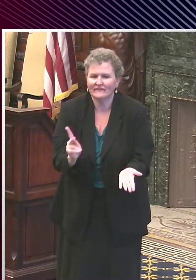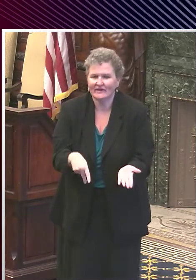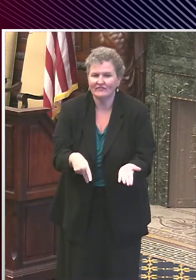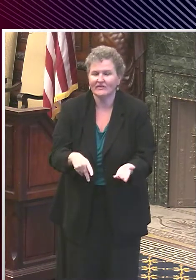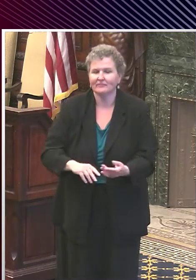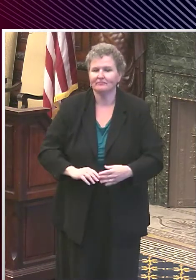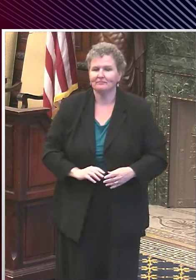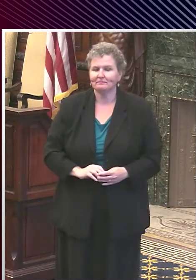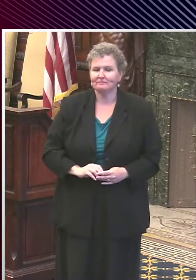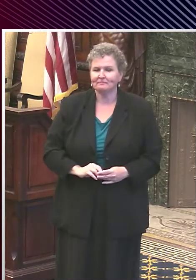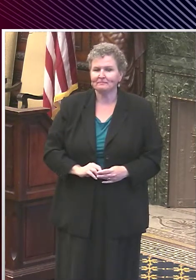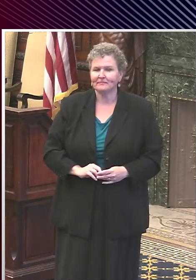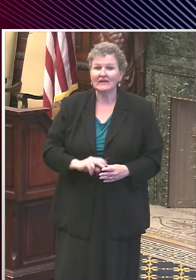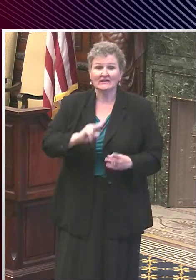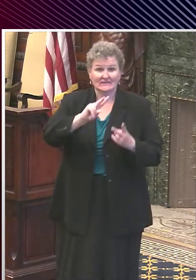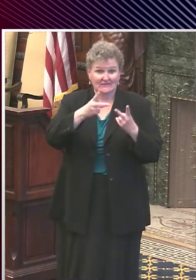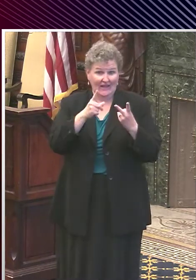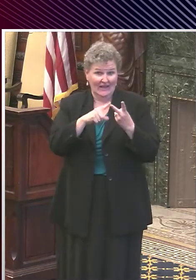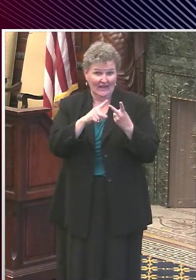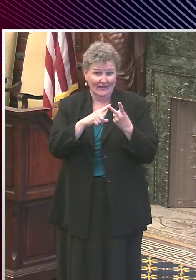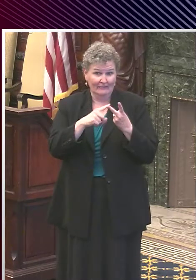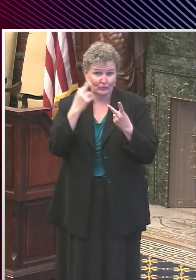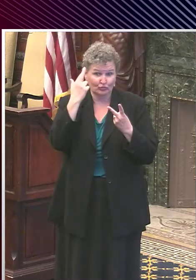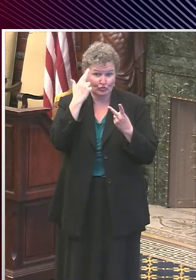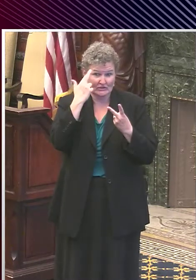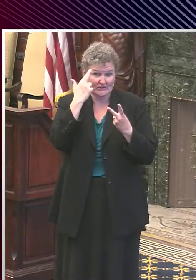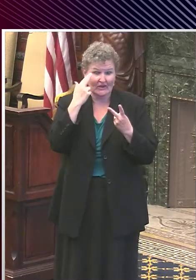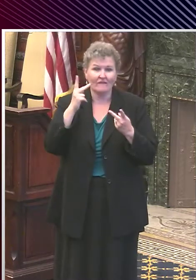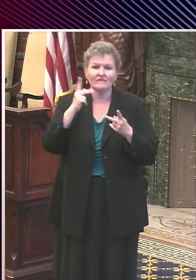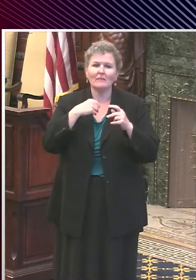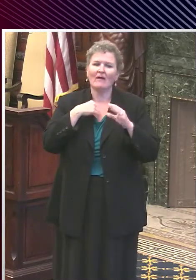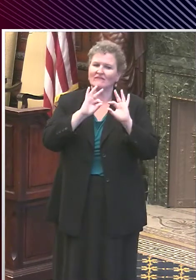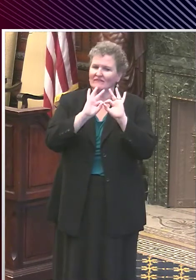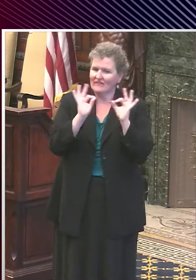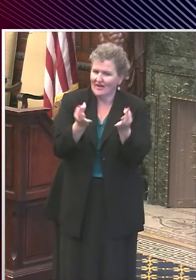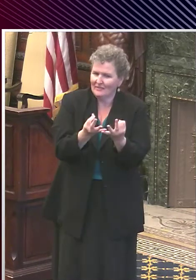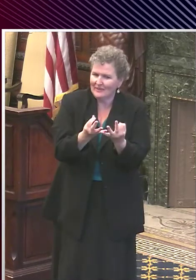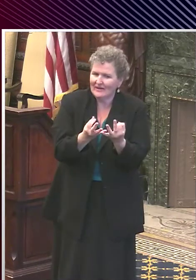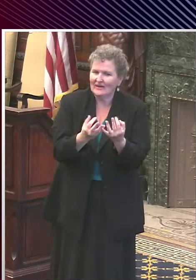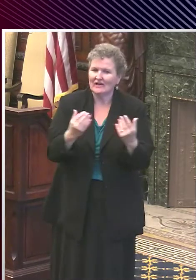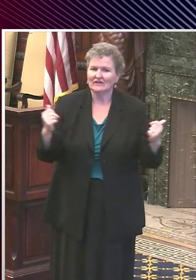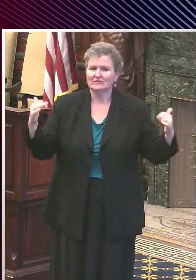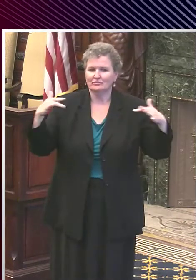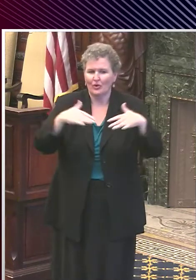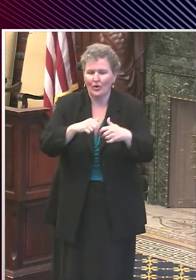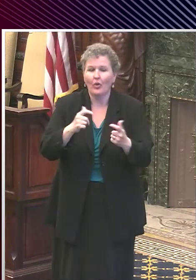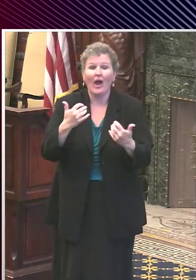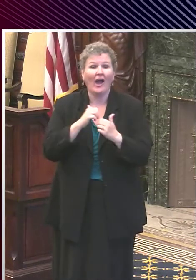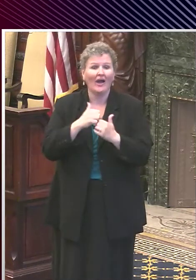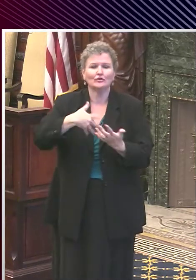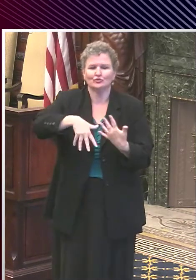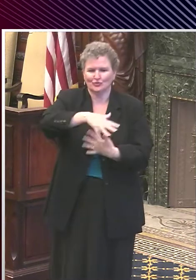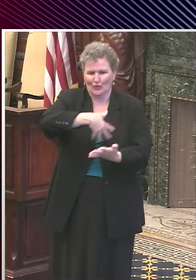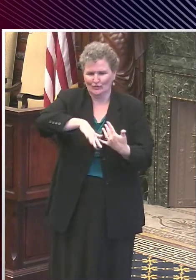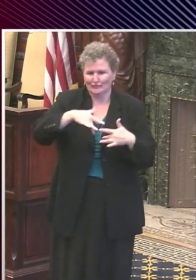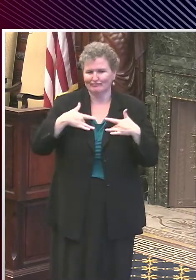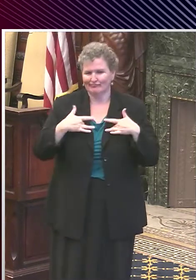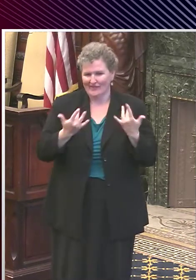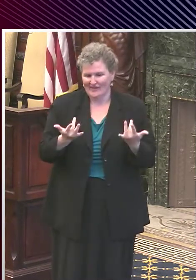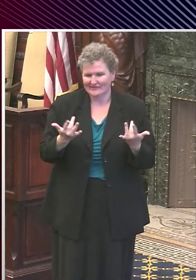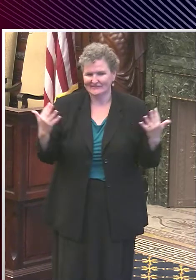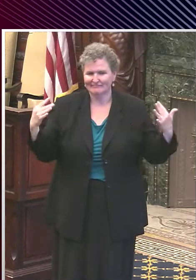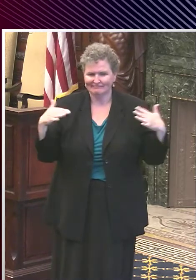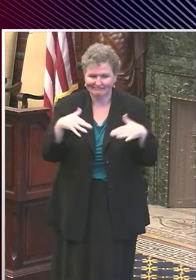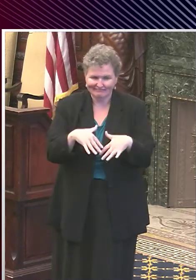is that people are exposed to relatives with this infection, and they're exposed at social events. People, it appears, tend to